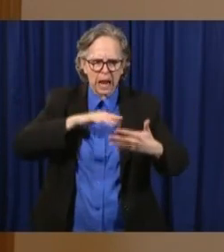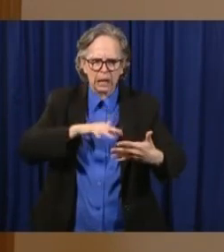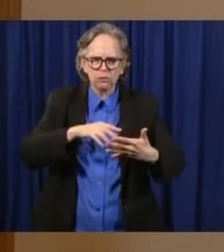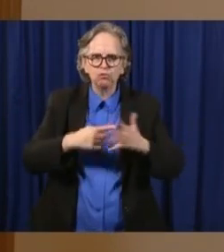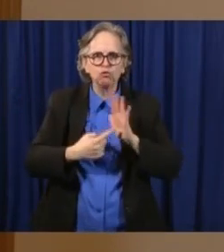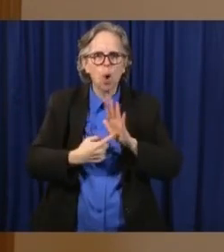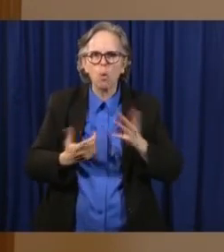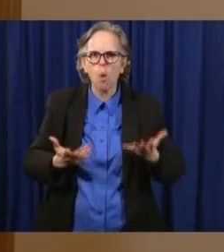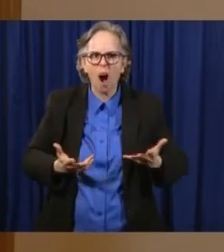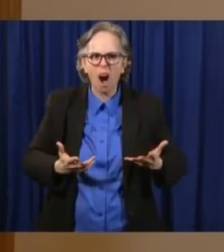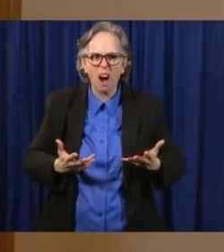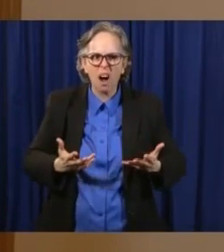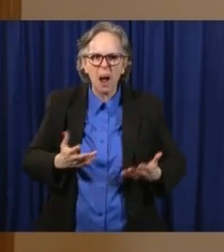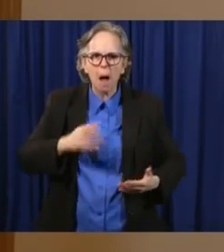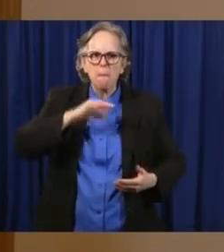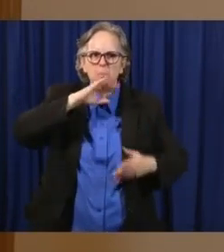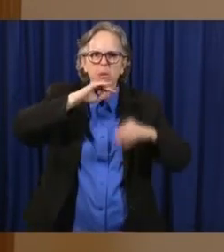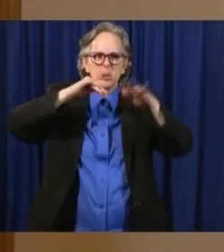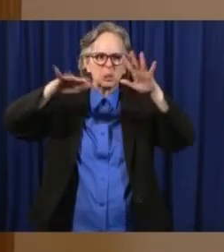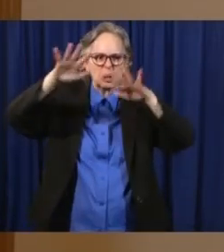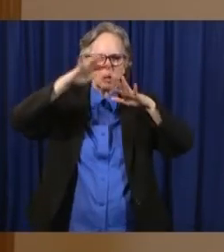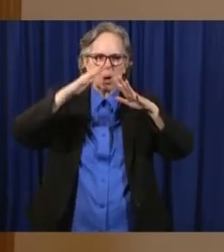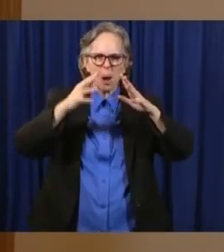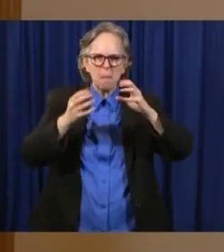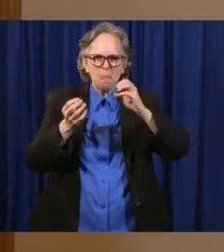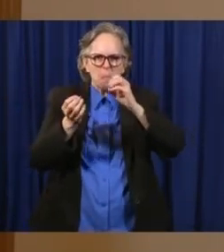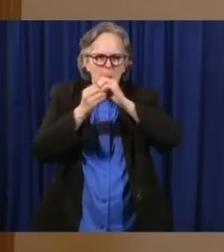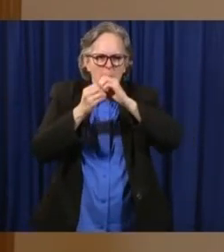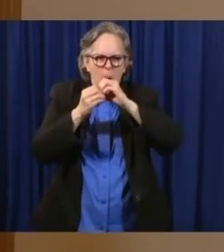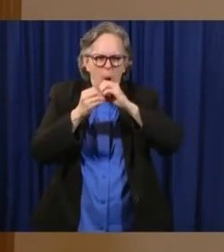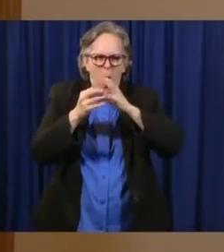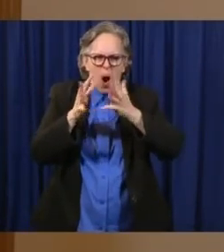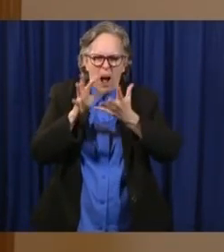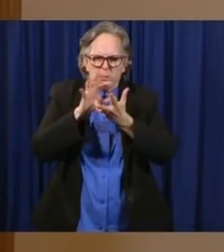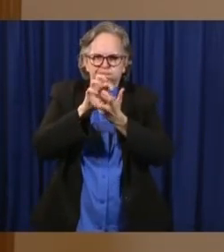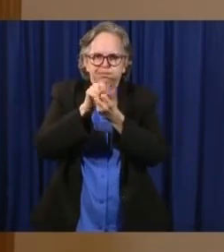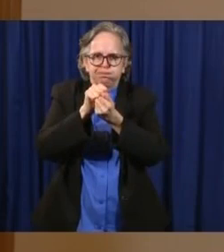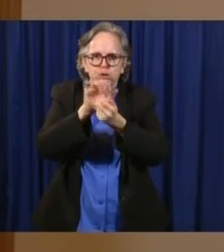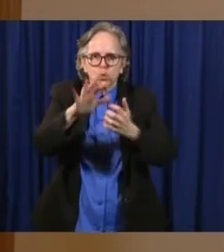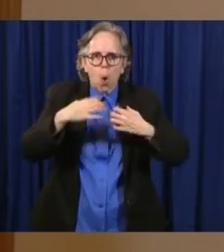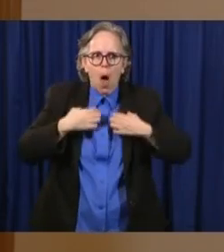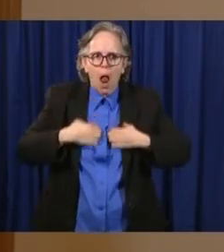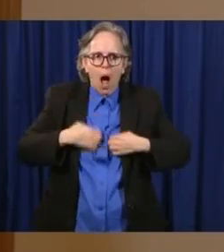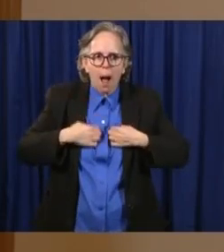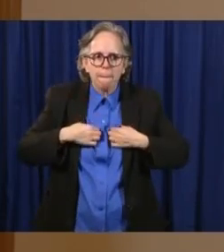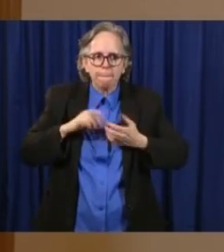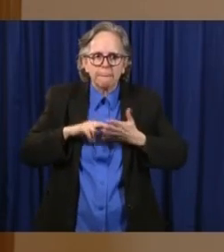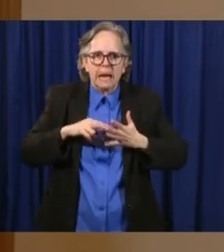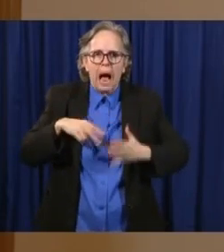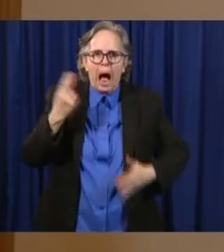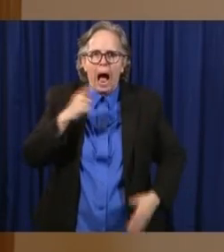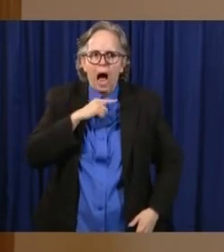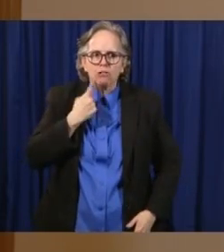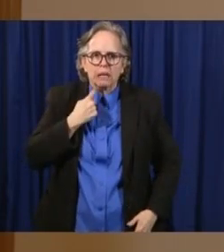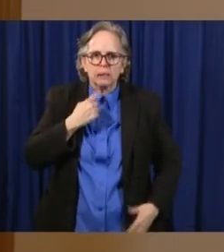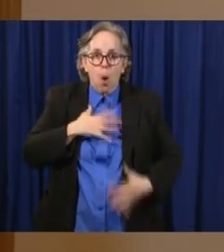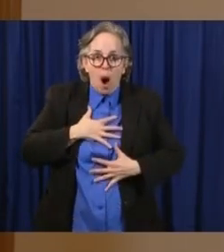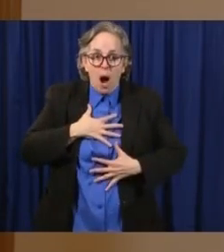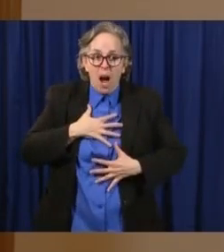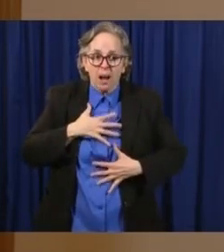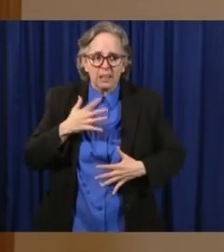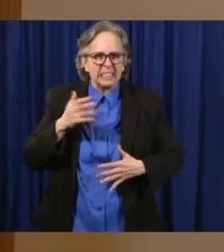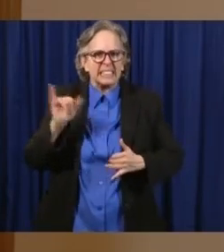is different, all of that, of course, takes more of a toll on your lungs. And of course, we know smoking does. And again, remember, we know